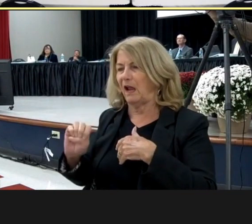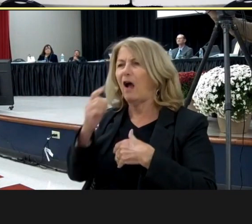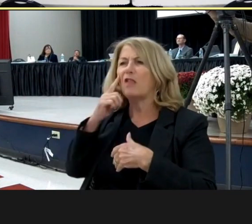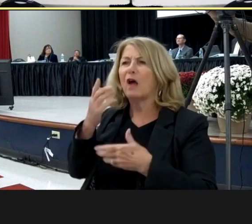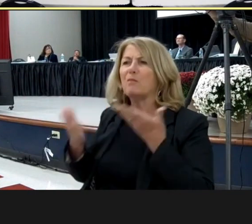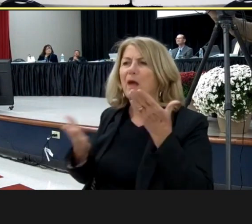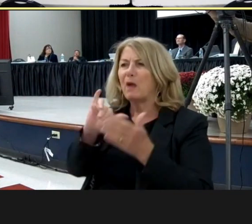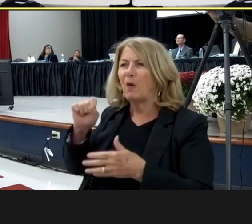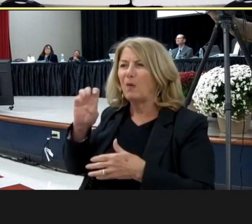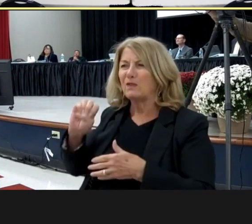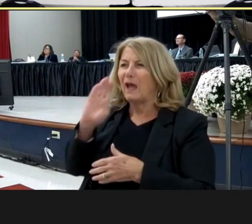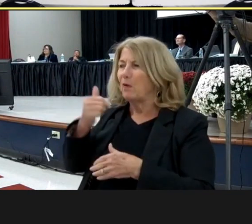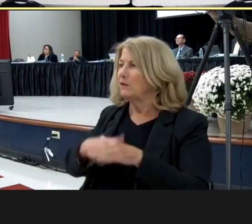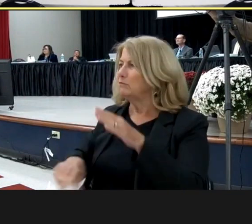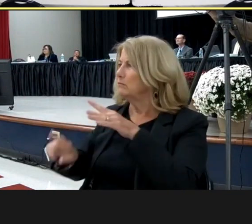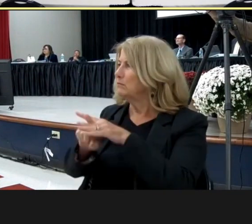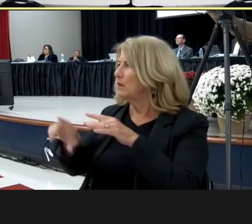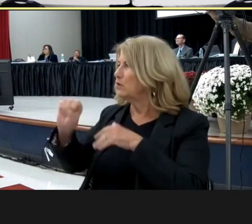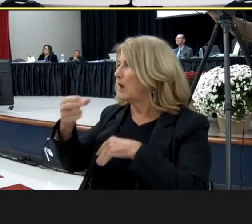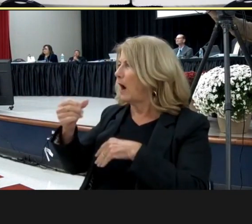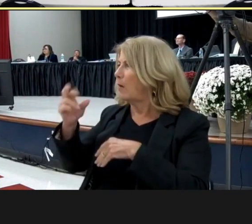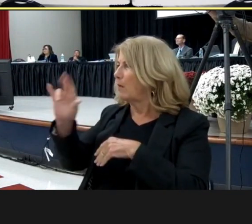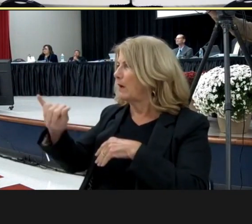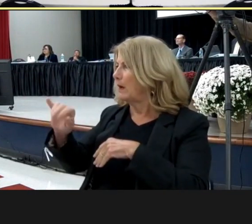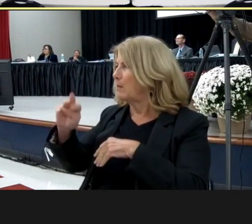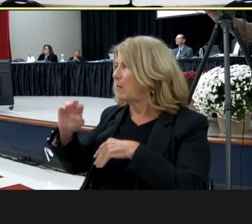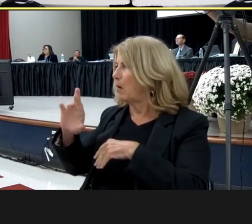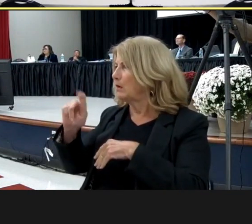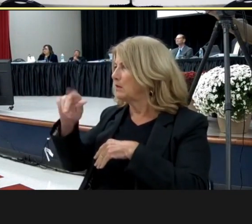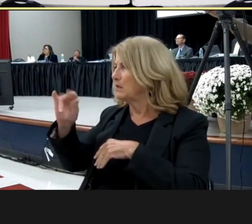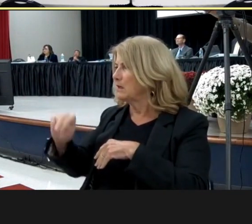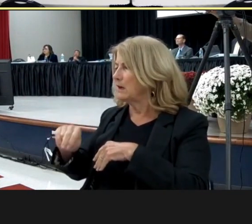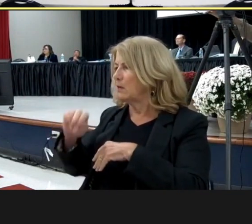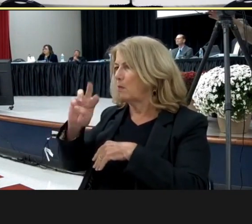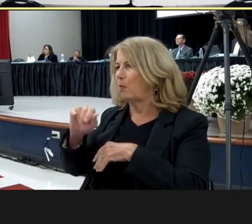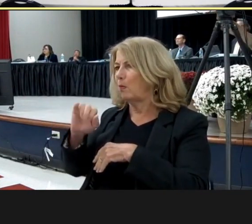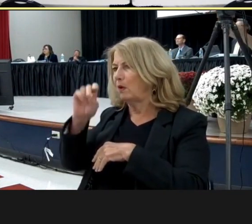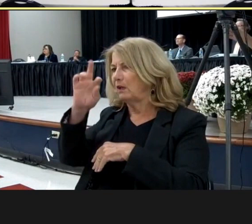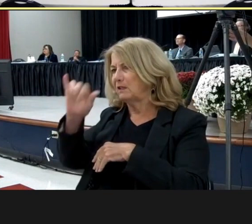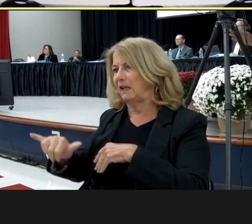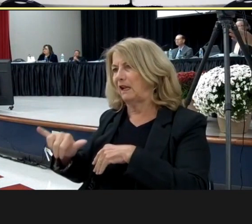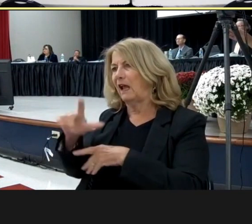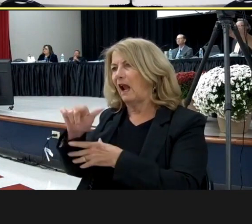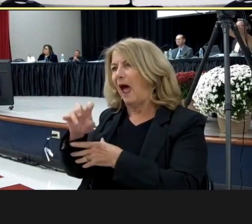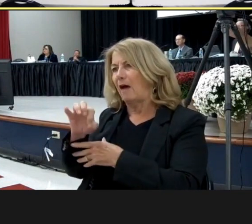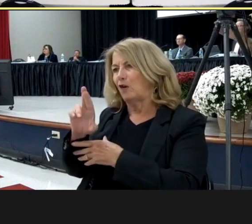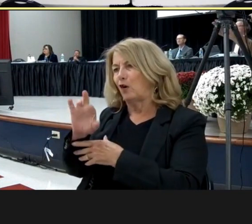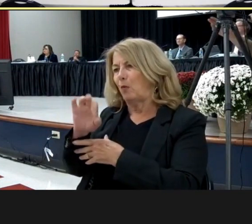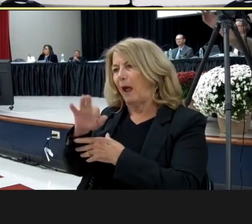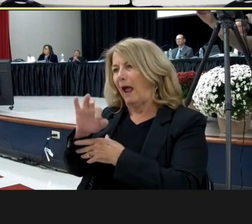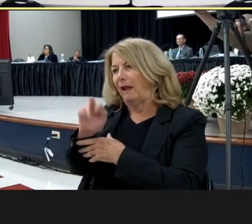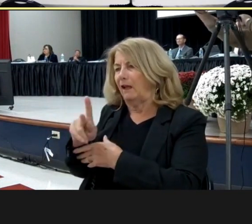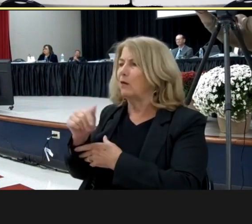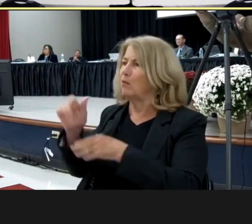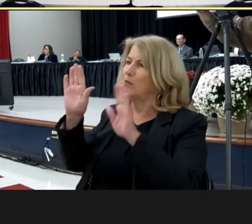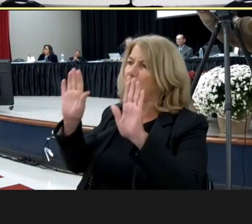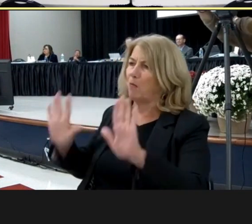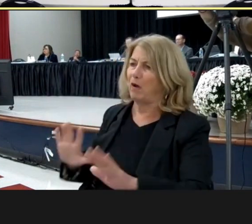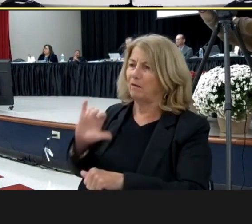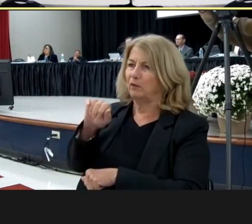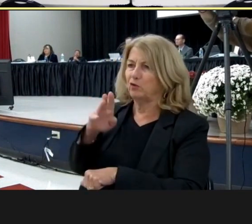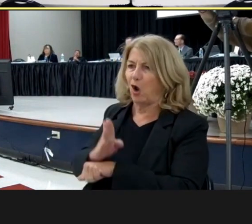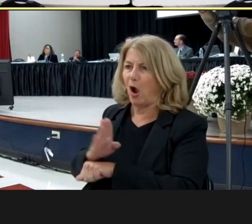Sherry Martin, Lisa Willis, Ashley Millard, and Wendy Loutherback. They did a phenomenal job of bringing that event